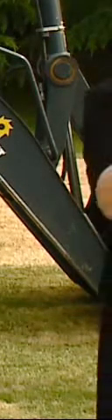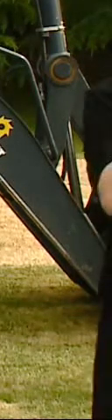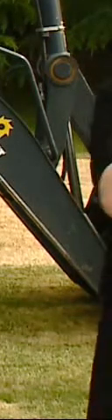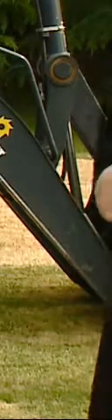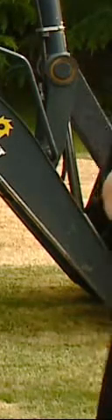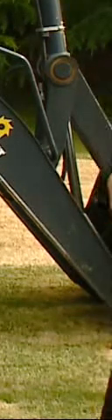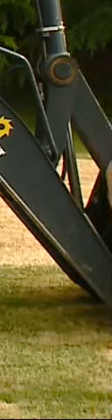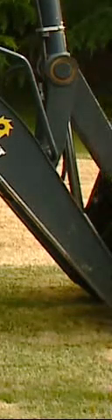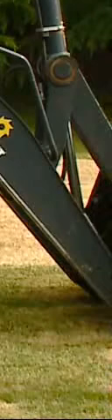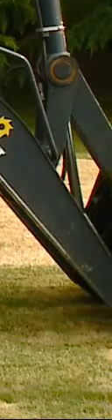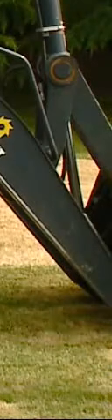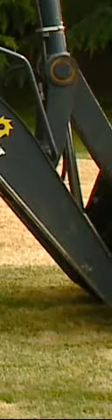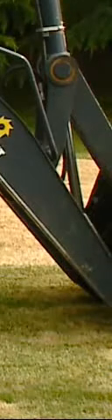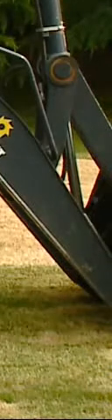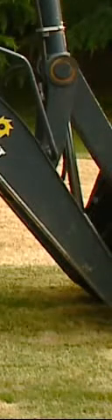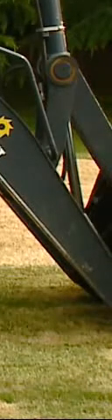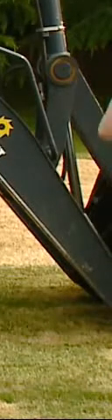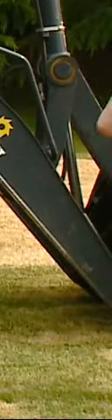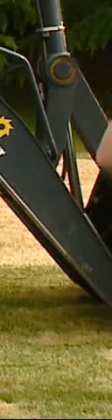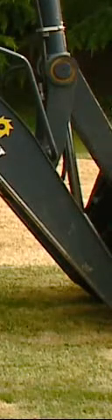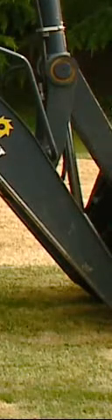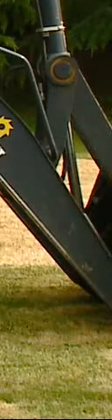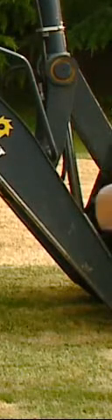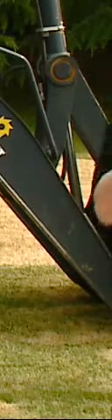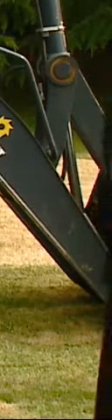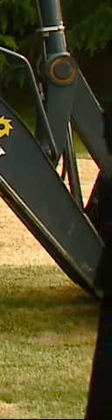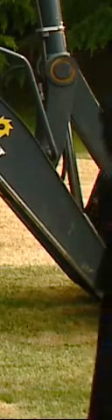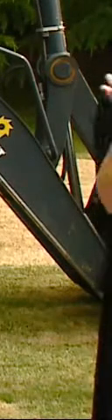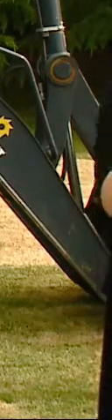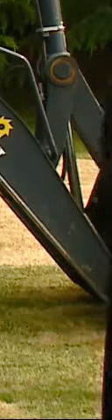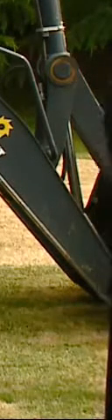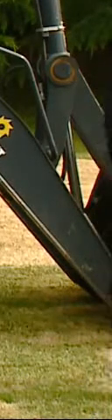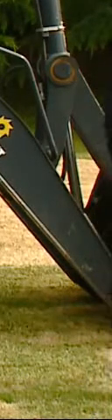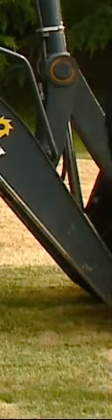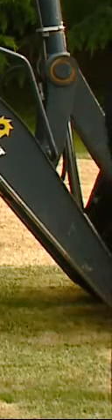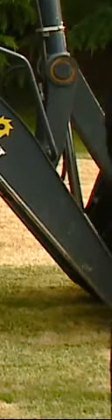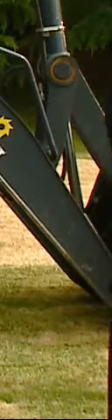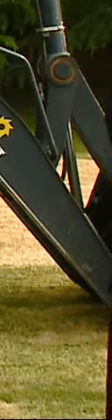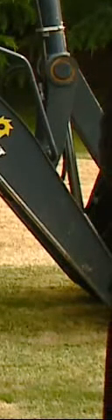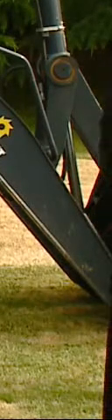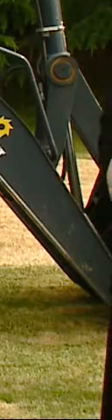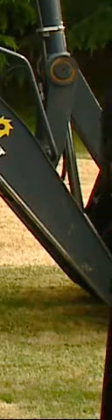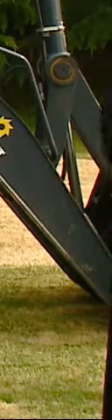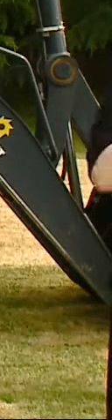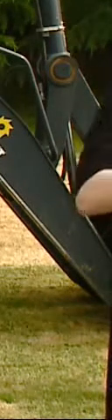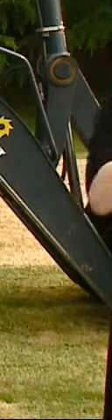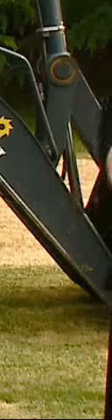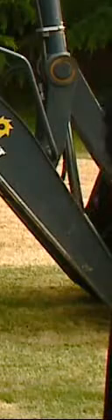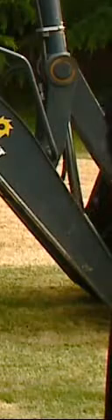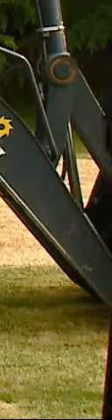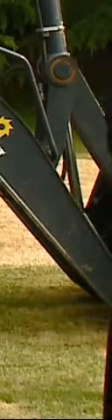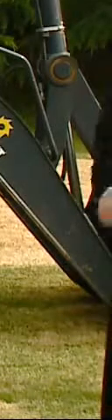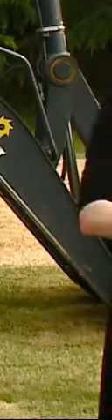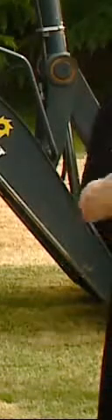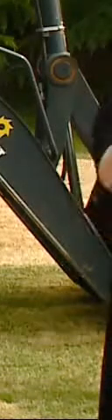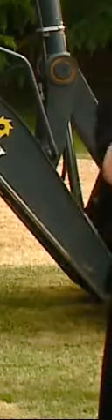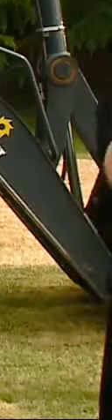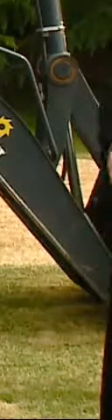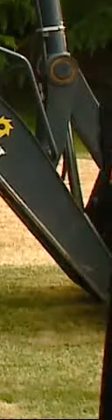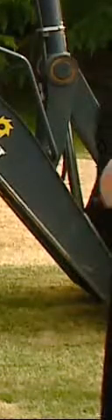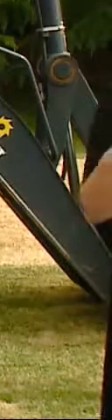of our Governor John Kitzhaber, I want to extend our congratulations and best wishes for Western Oregon University. Thank